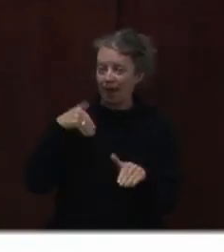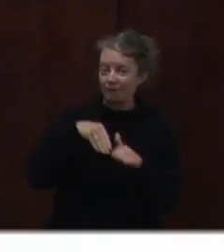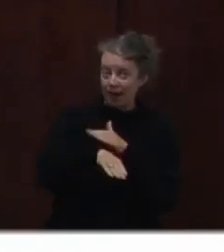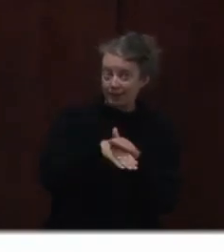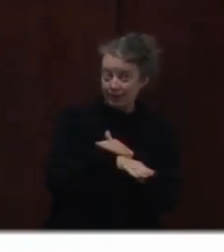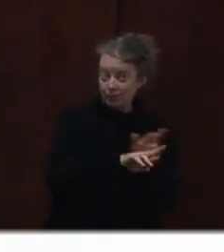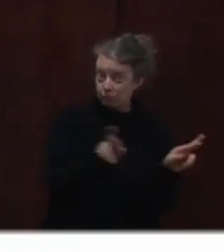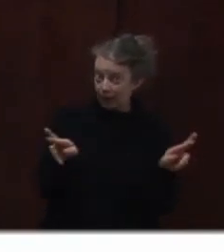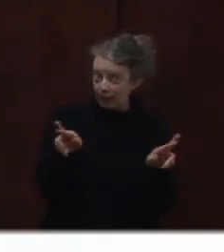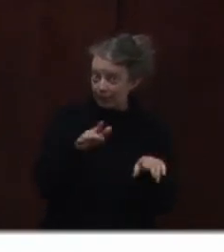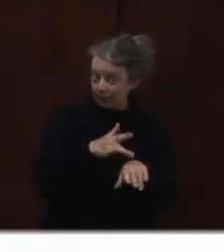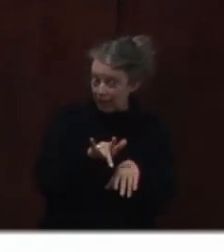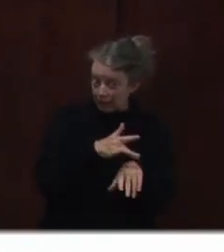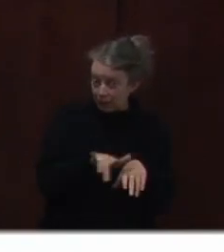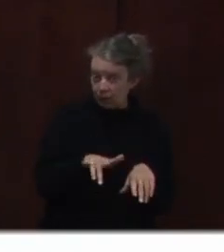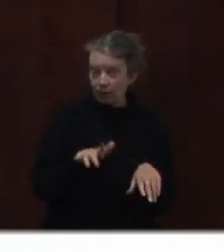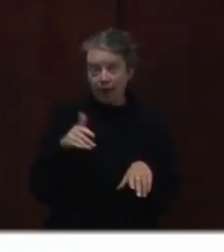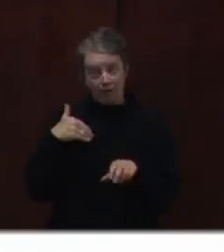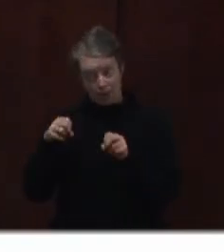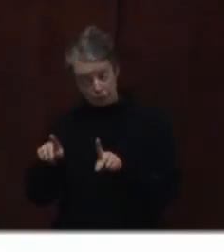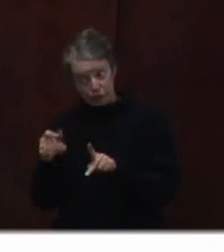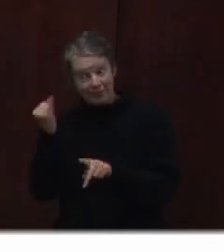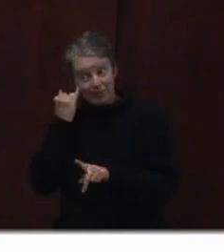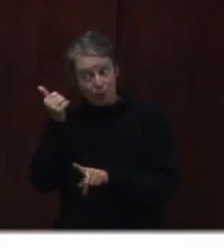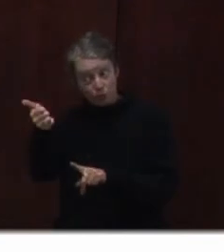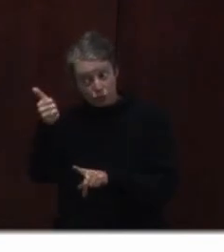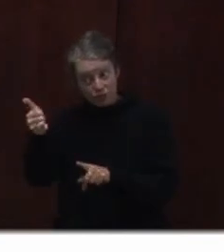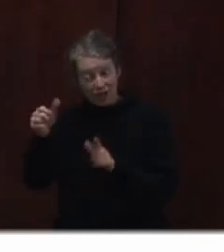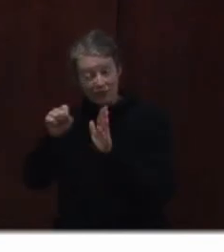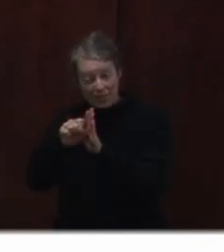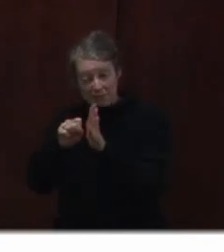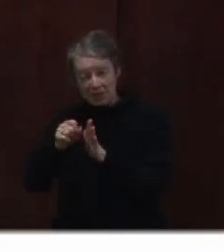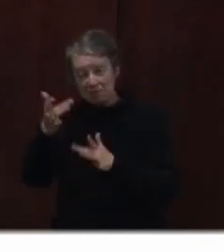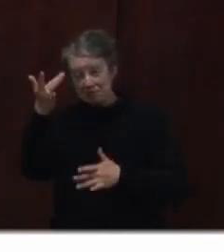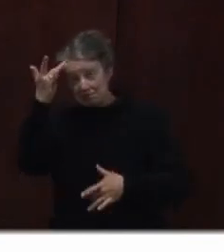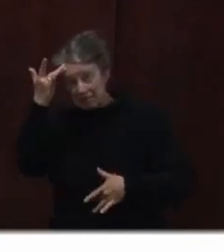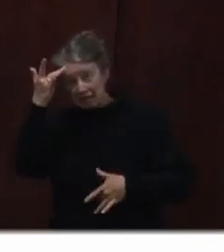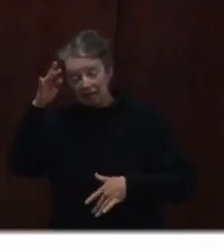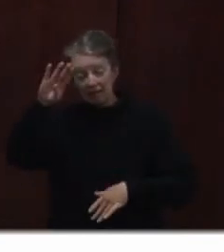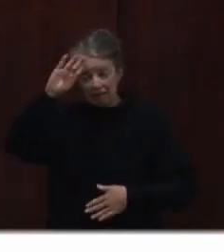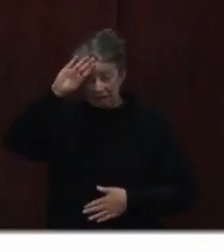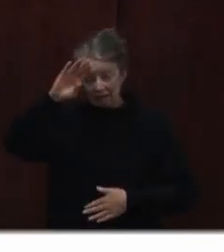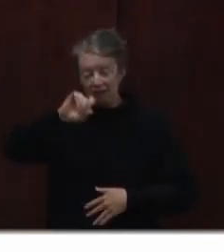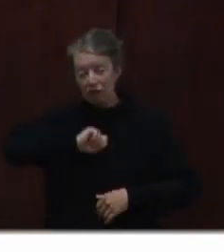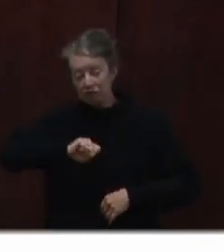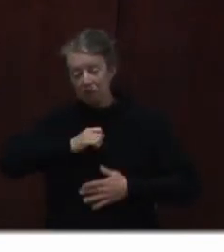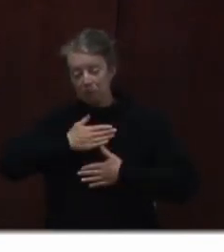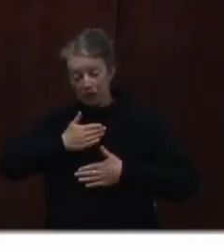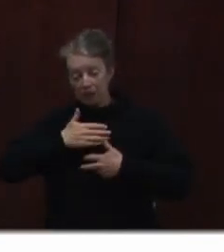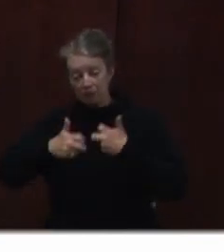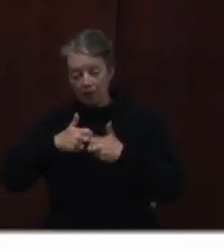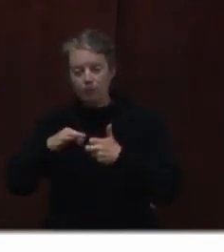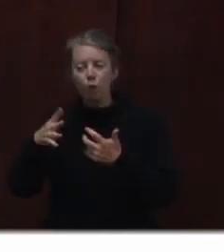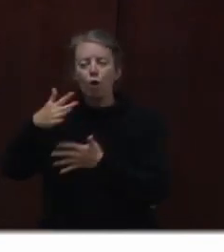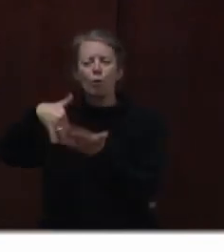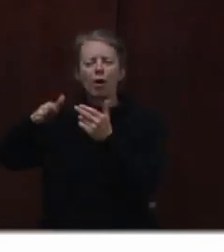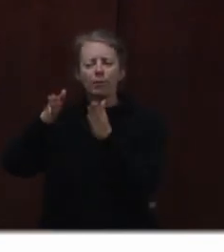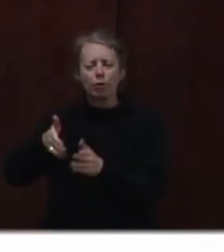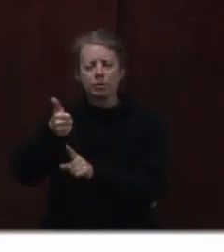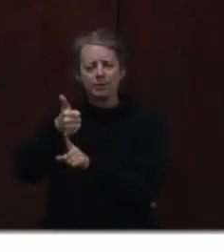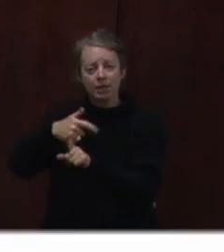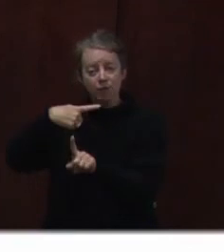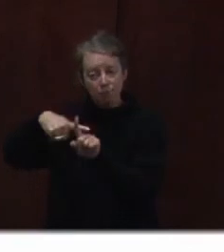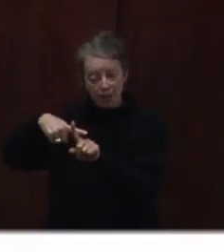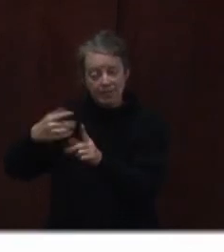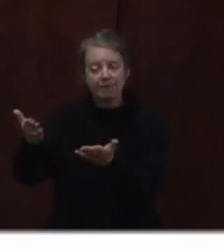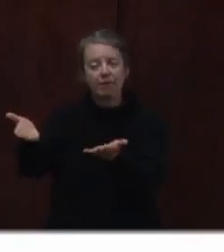If you have symptoms, if you think that you've been in contact with someone who has COVID, come get tested. And what we're finding